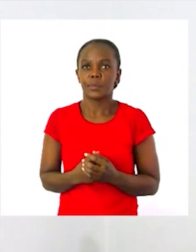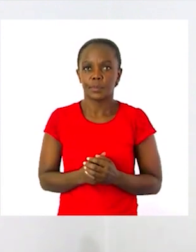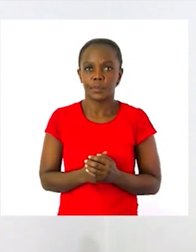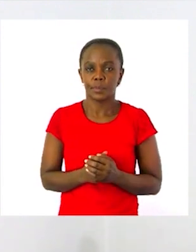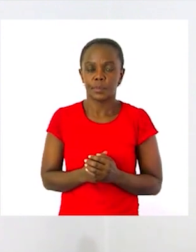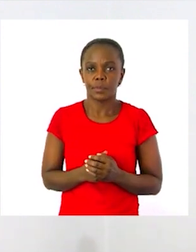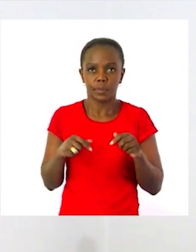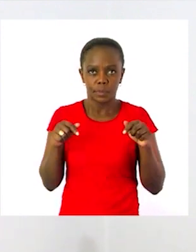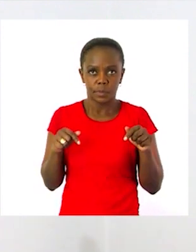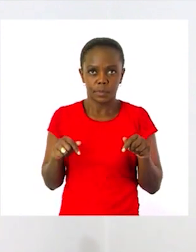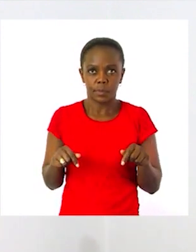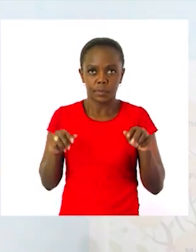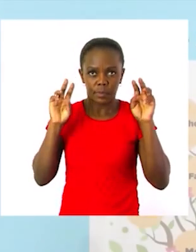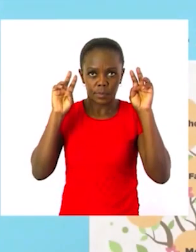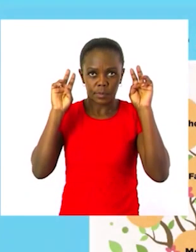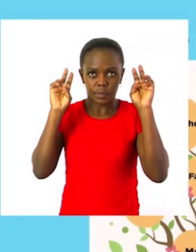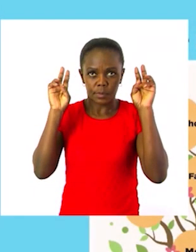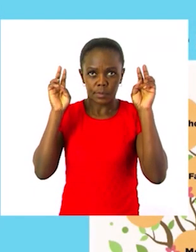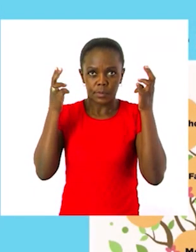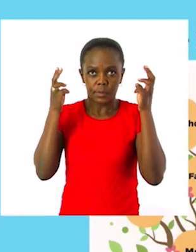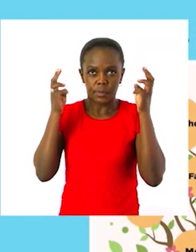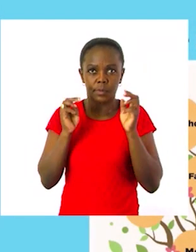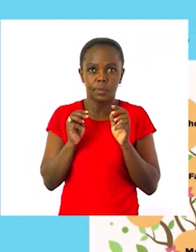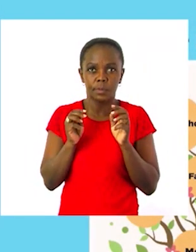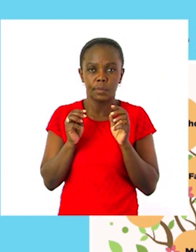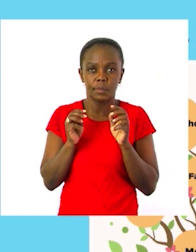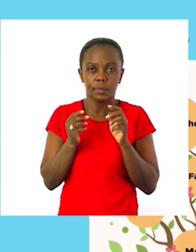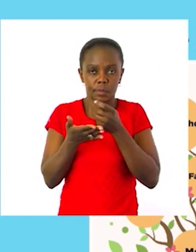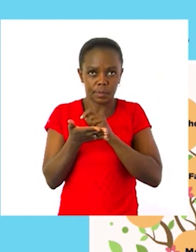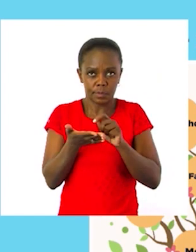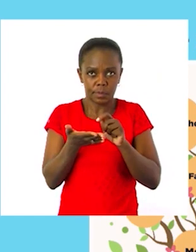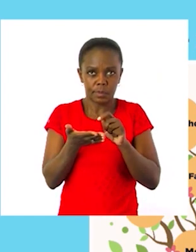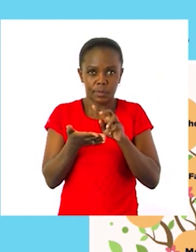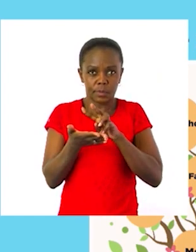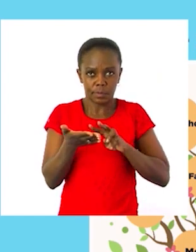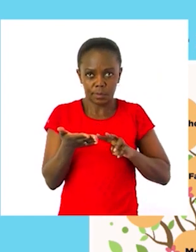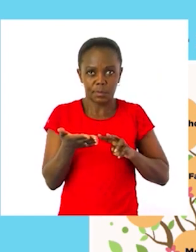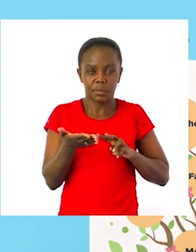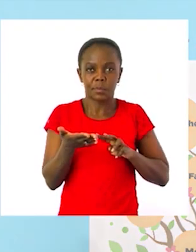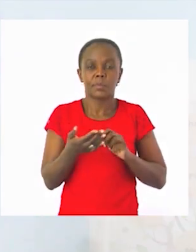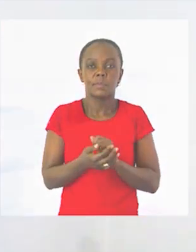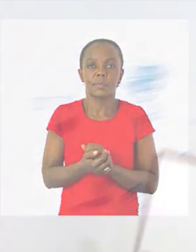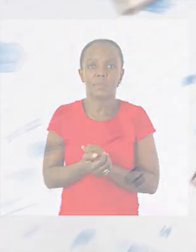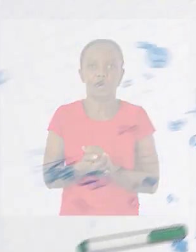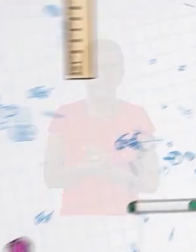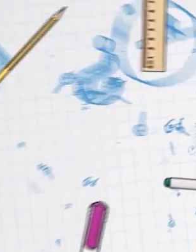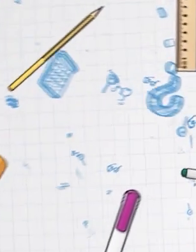Our lesson, we're going to learn about reading and writing.